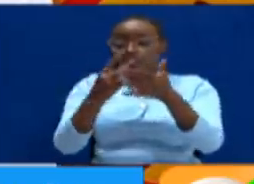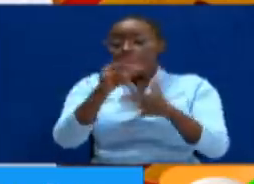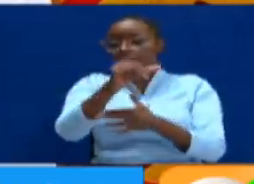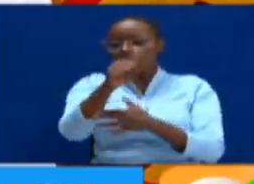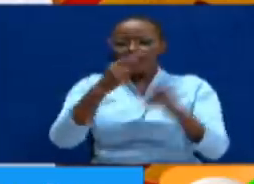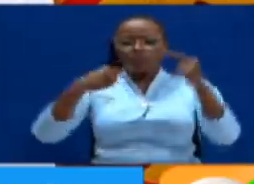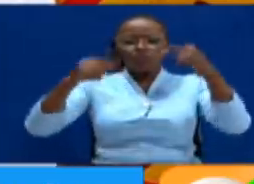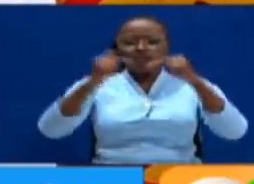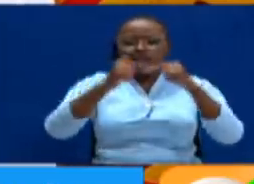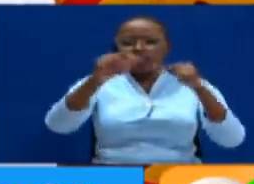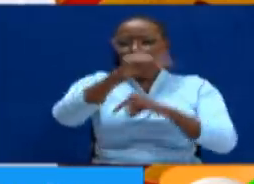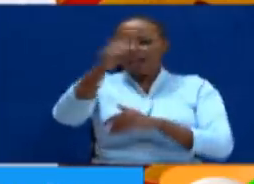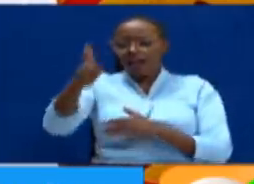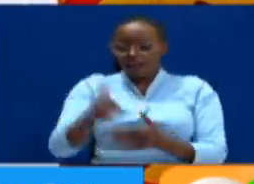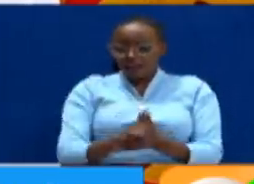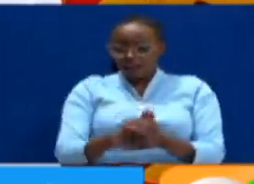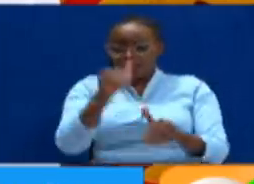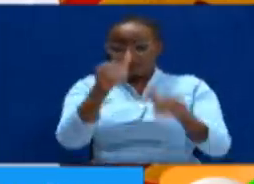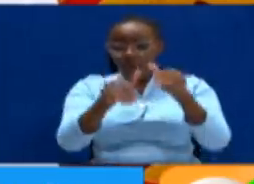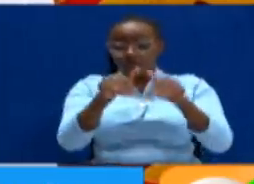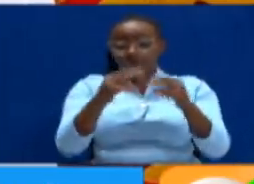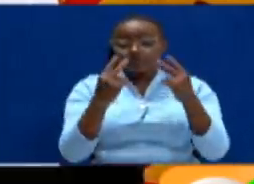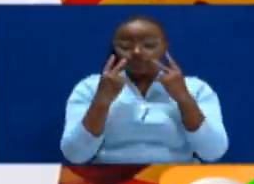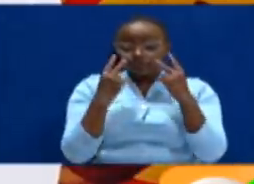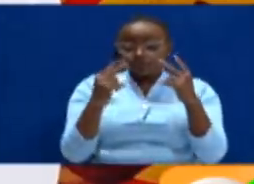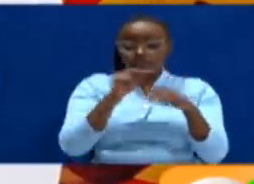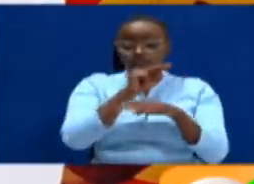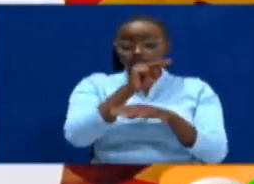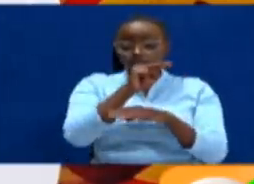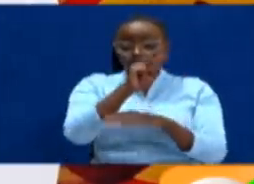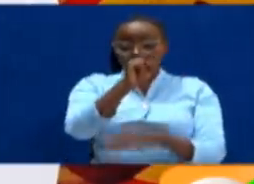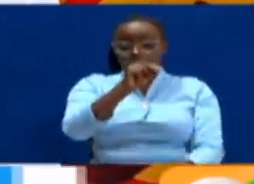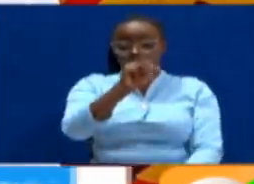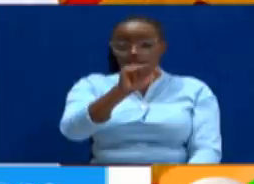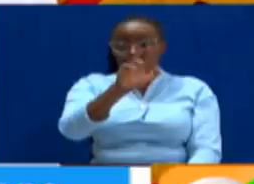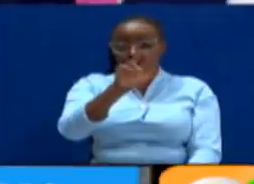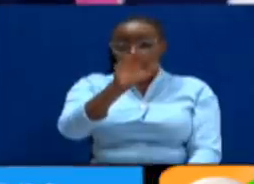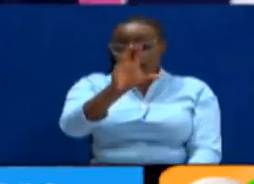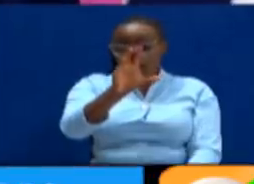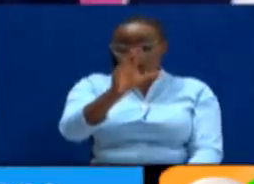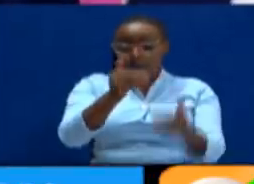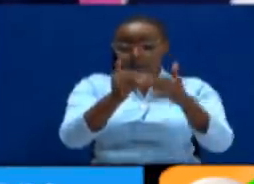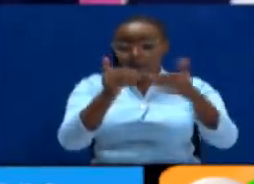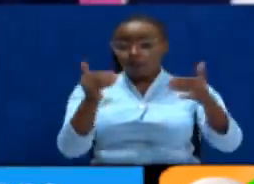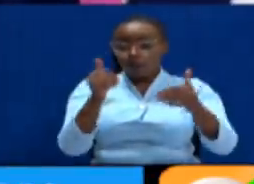in an election? Mm-hmm. When you look at the National Rainbow Coalition that supposedly